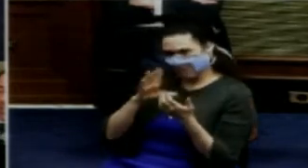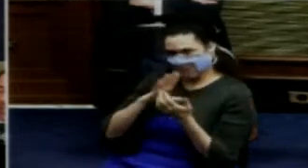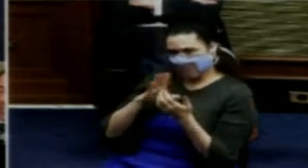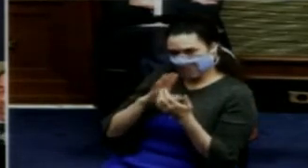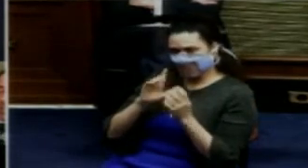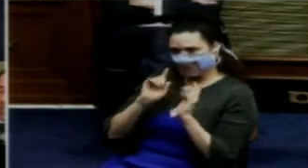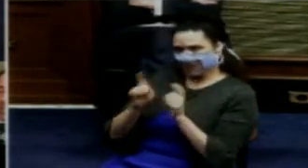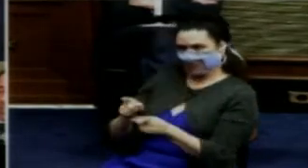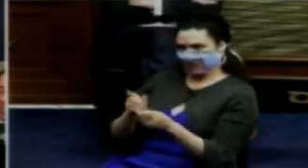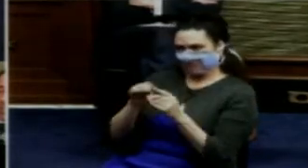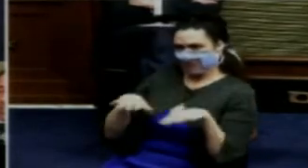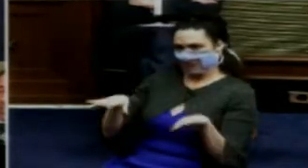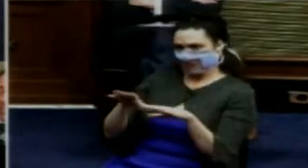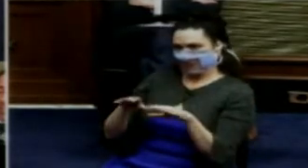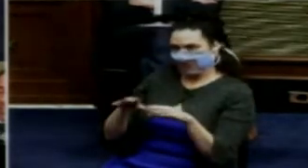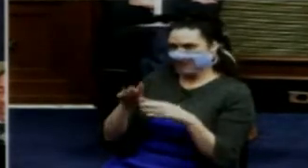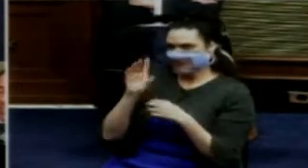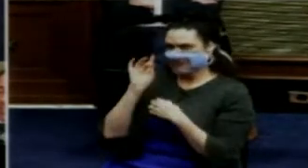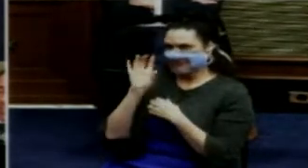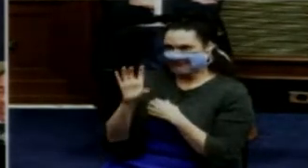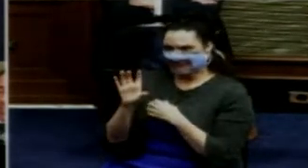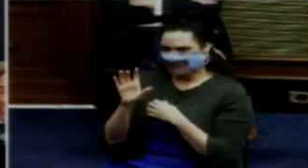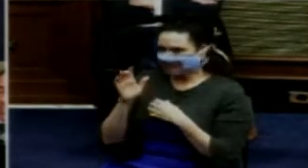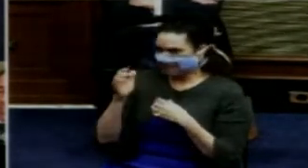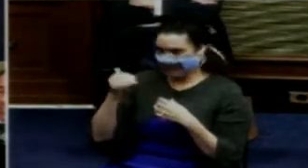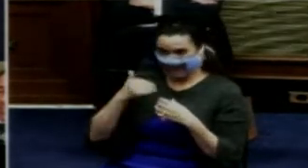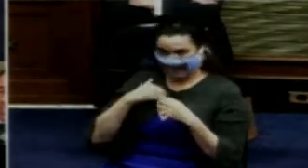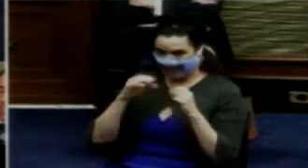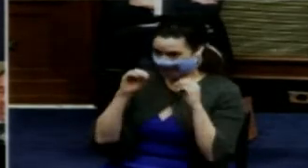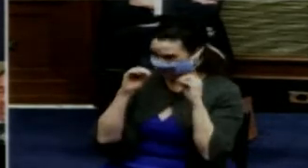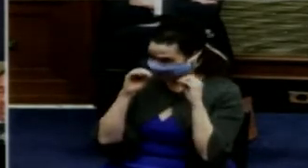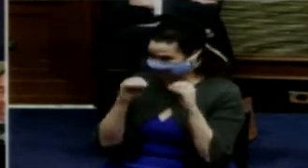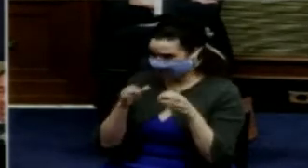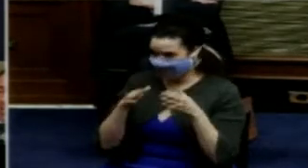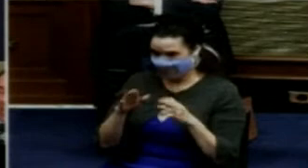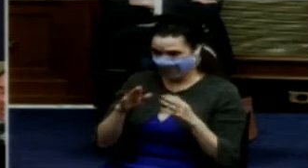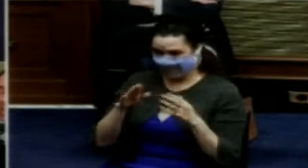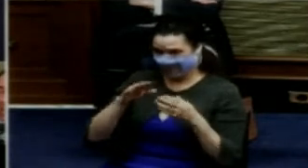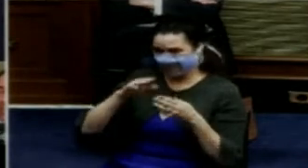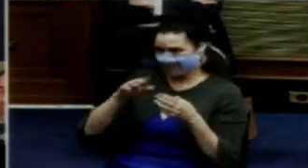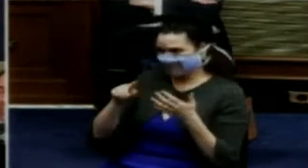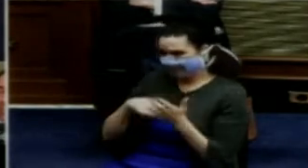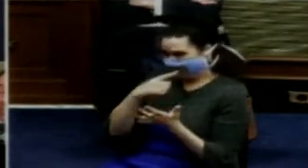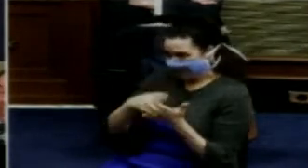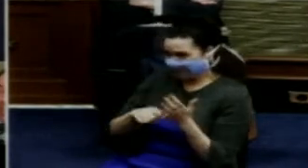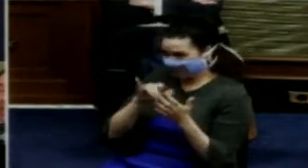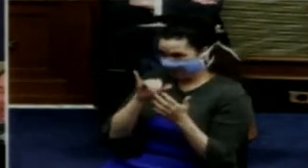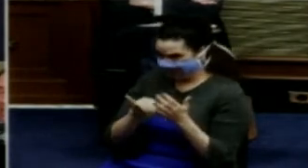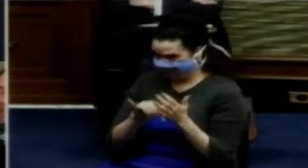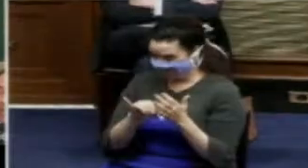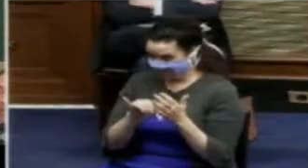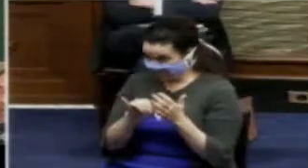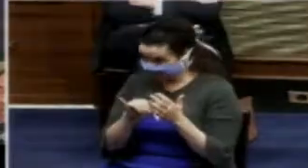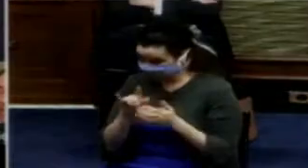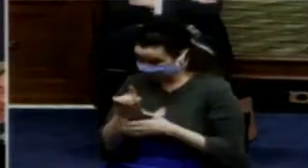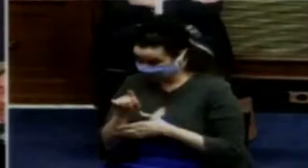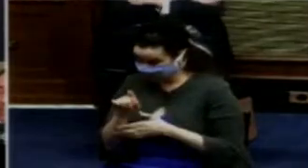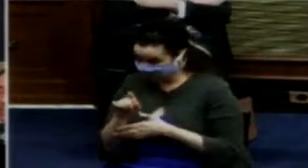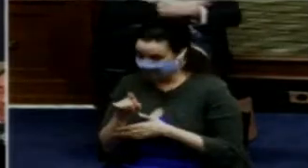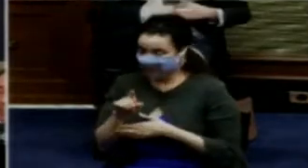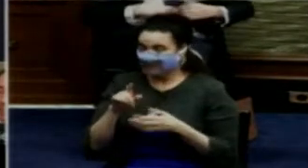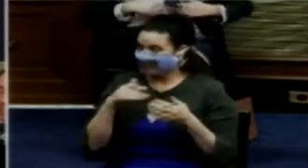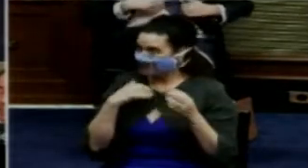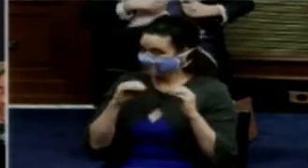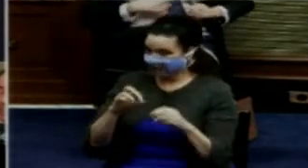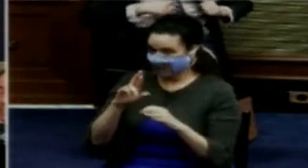had no reversionary clause. Is that correct? That is correct. There's no explicit reversionary clause. And it stated in